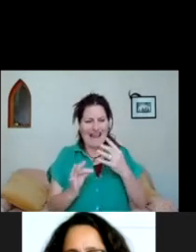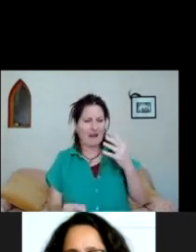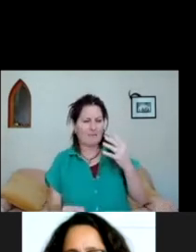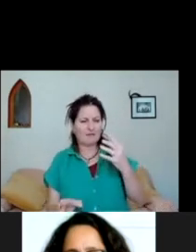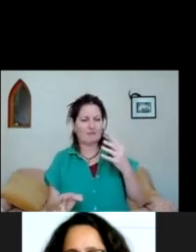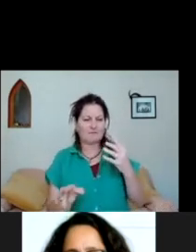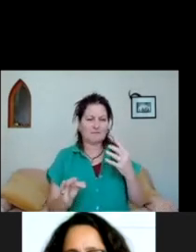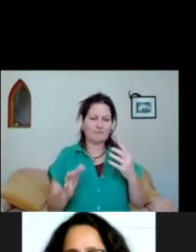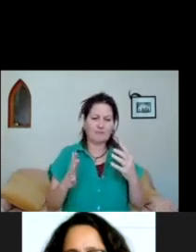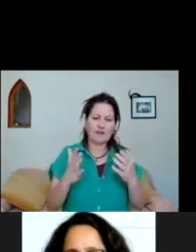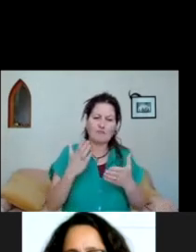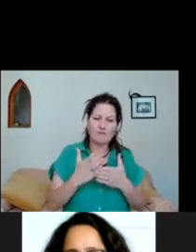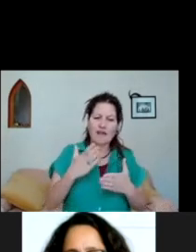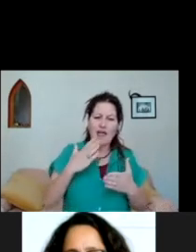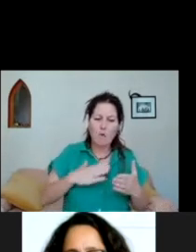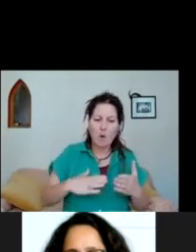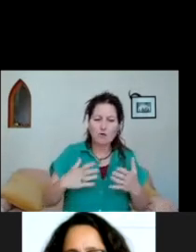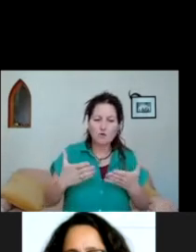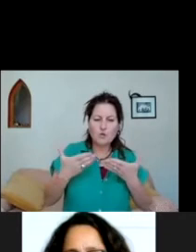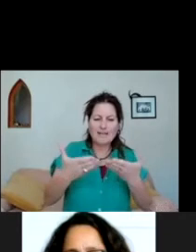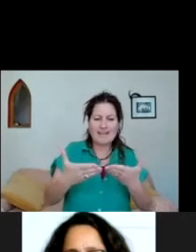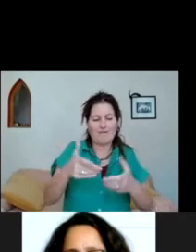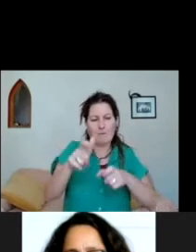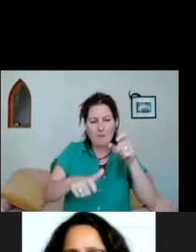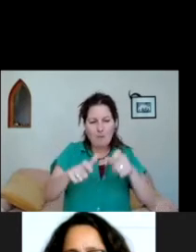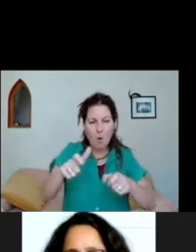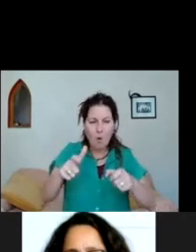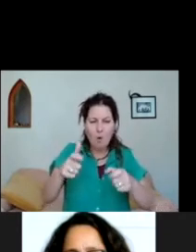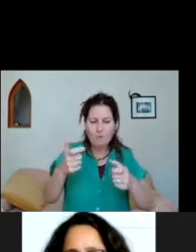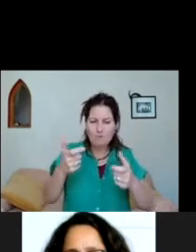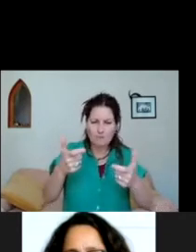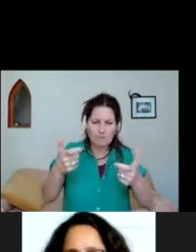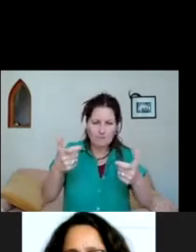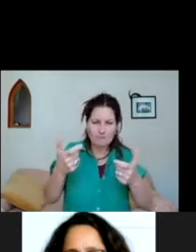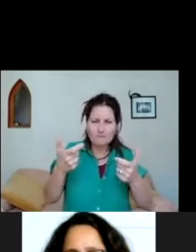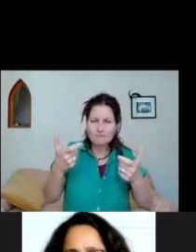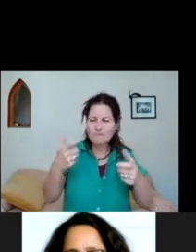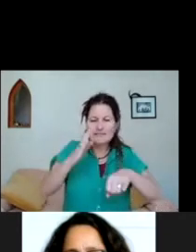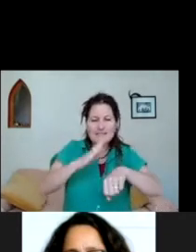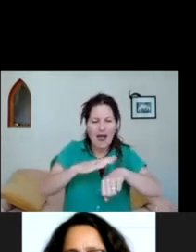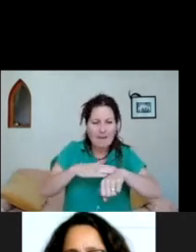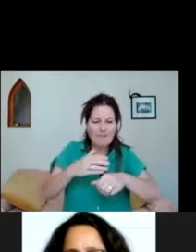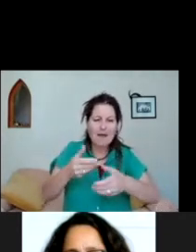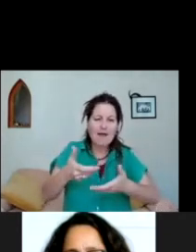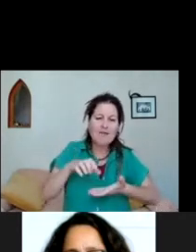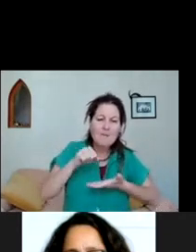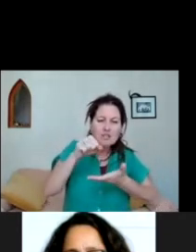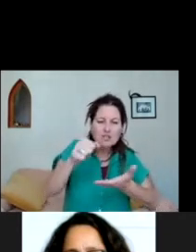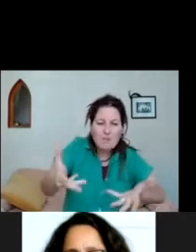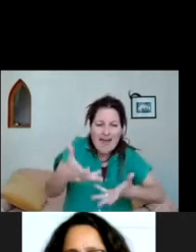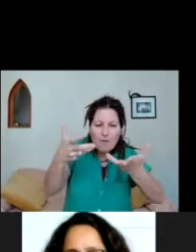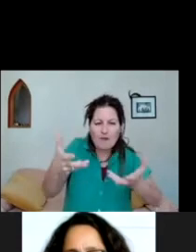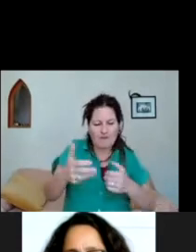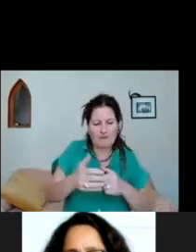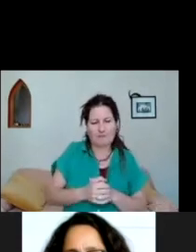to play with for this funding. We don't have preordained ideas. It doesn't have to be workshops. So